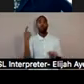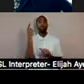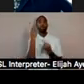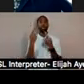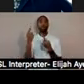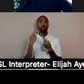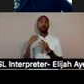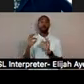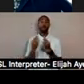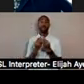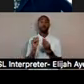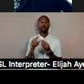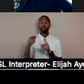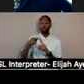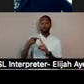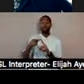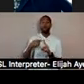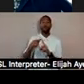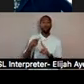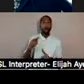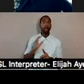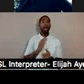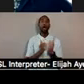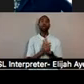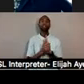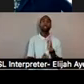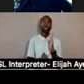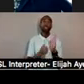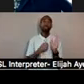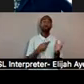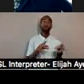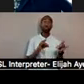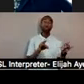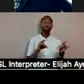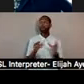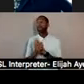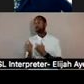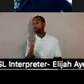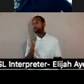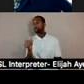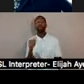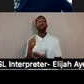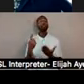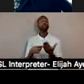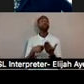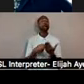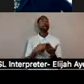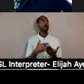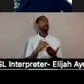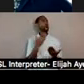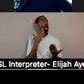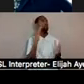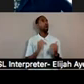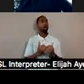the families of origin that we come from and the skills that we did or didn't obtain, sometimes there can be a sense of, I don't know how to do this.